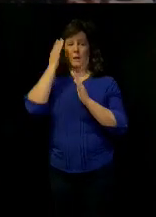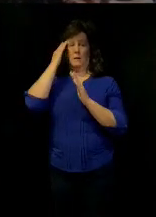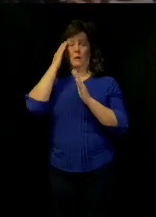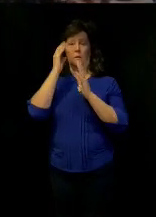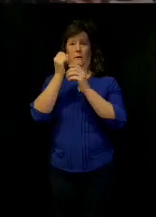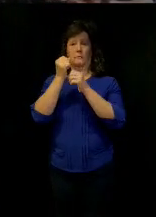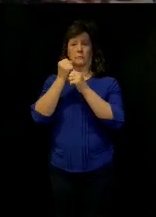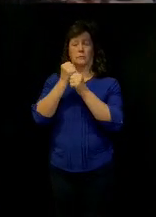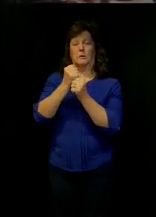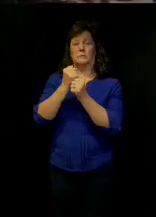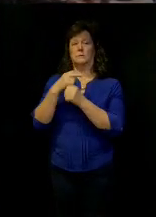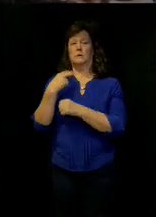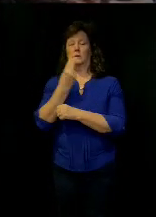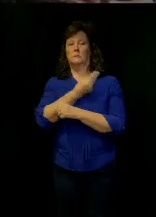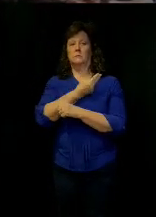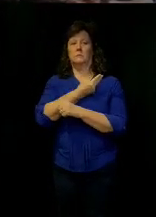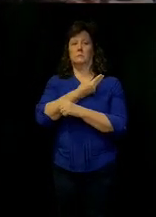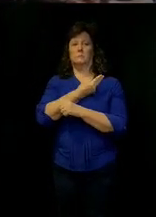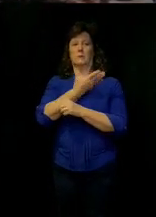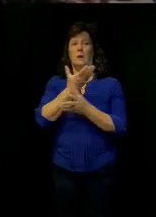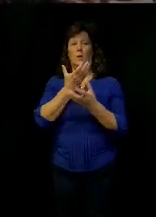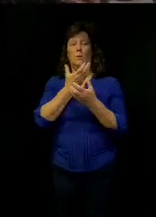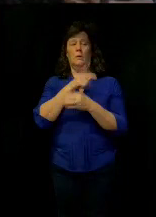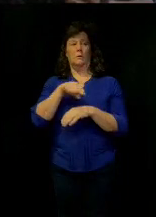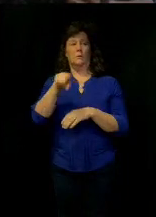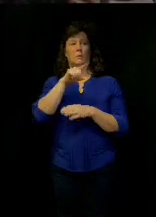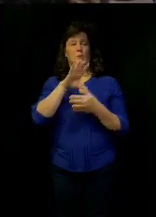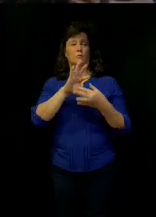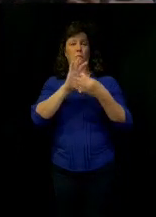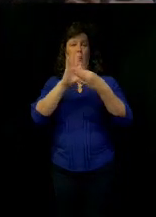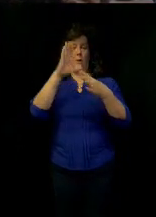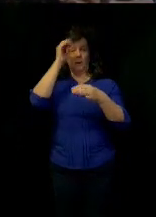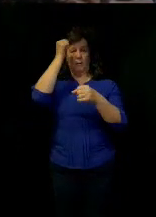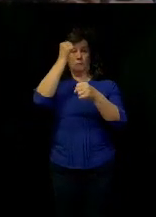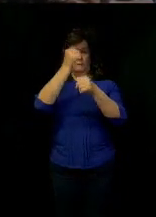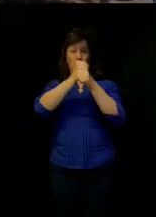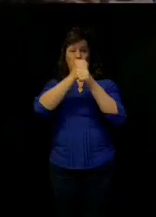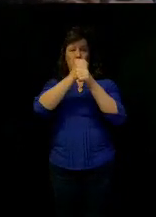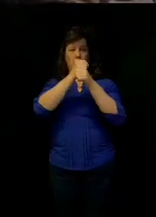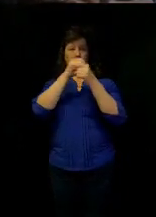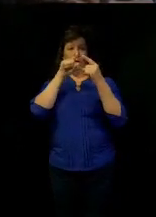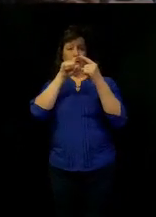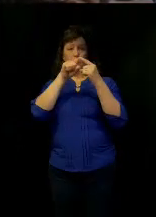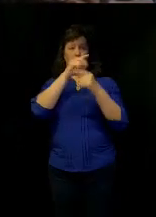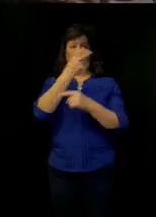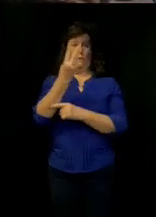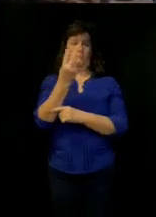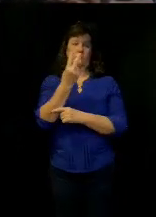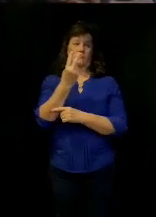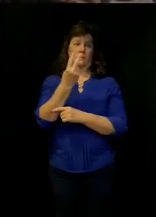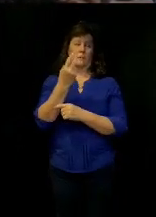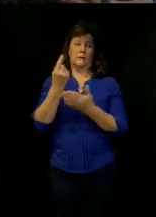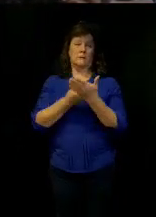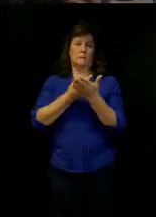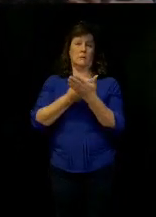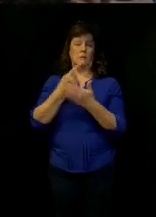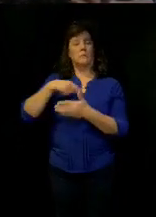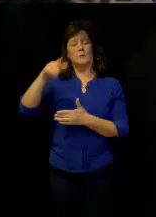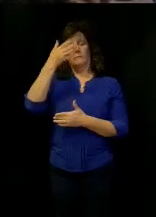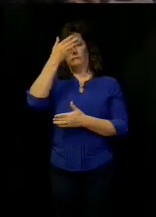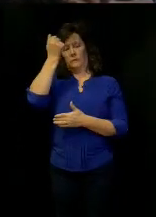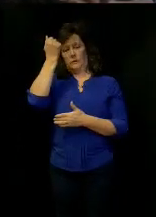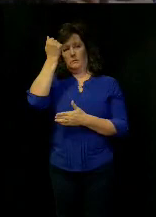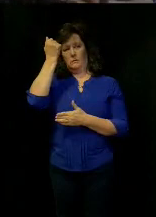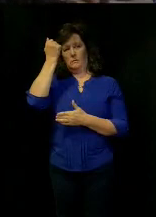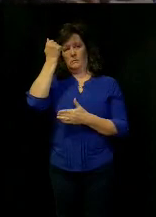church. I want you guys to release your faith this way towards this couple. Because sometimes we forget of